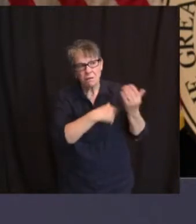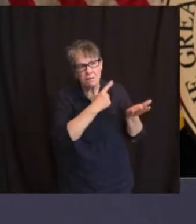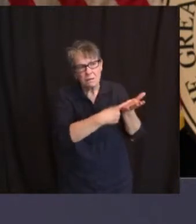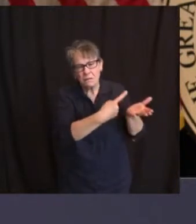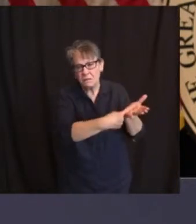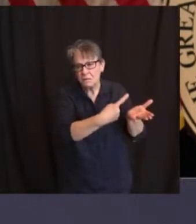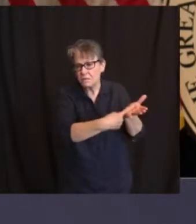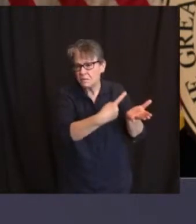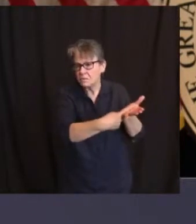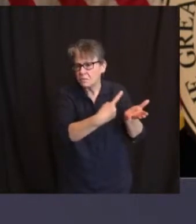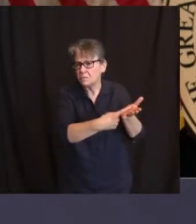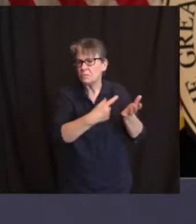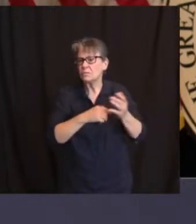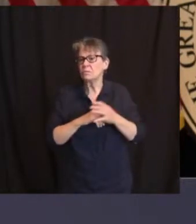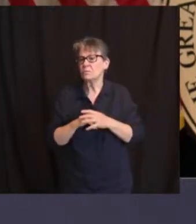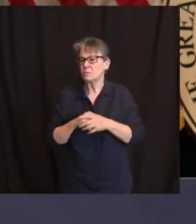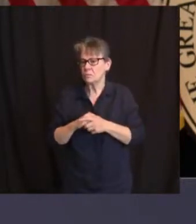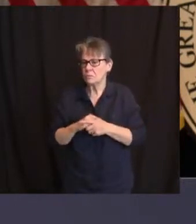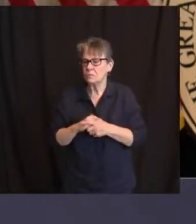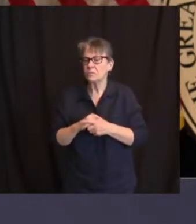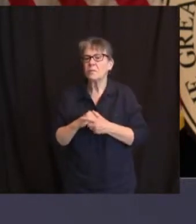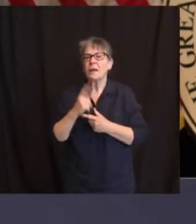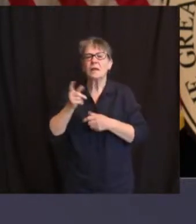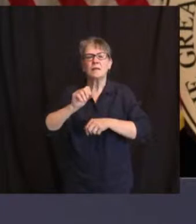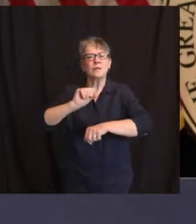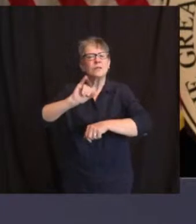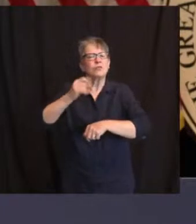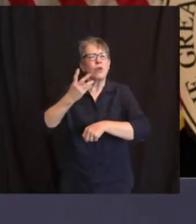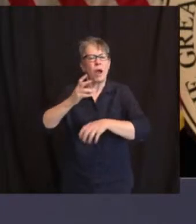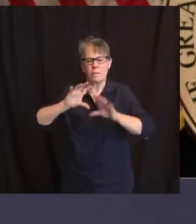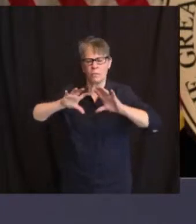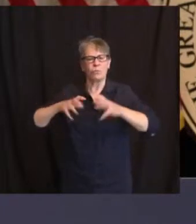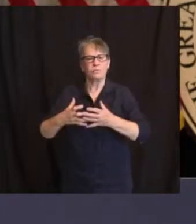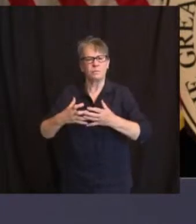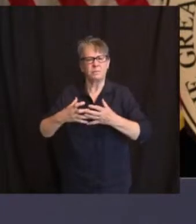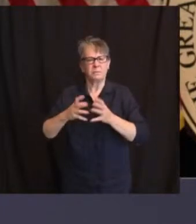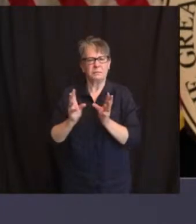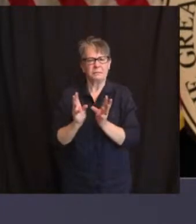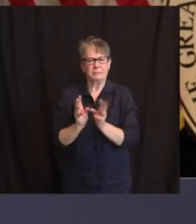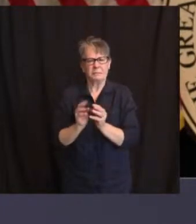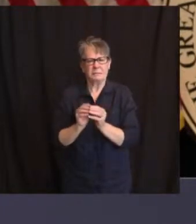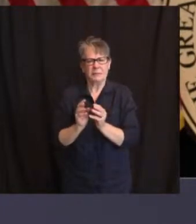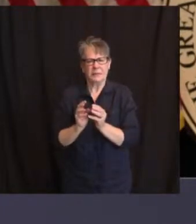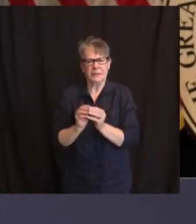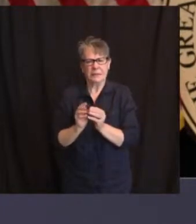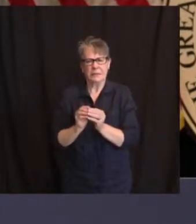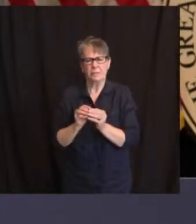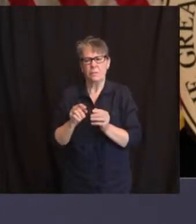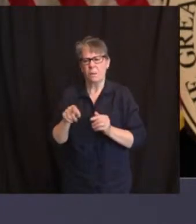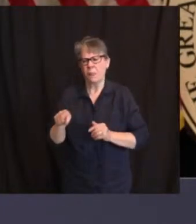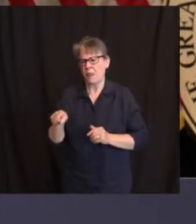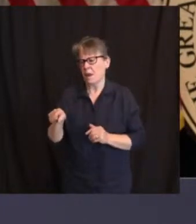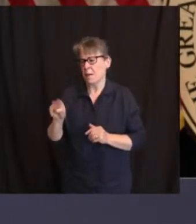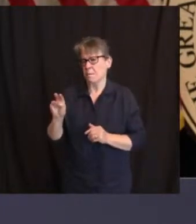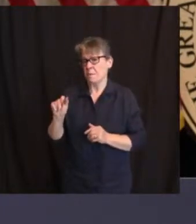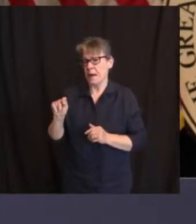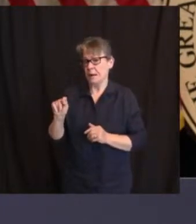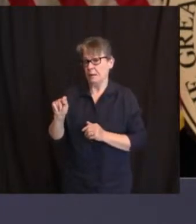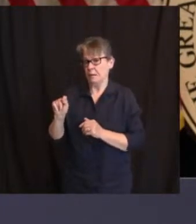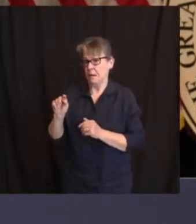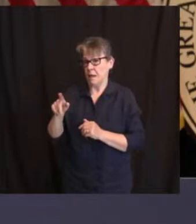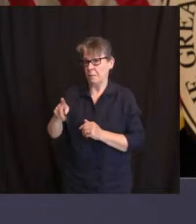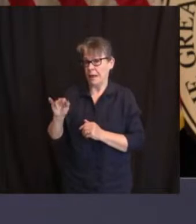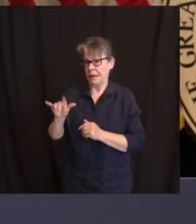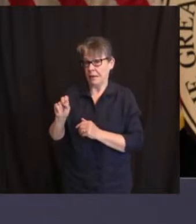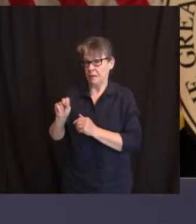right now, which Matt had been a part of, on borrowing, and we've got a leadership meeting, as I mentioned, later